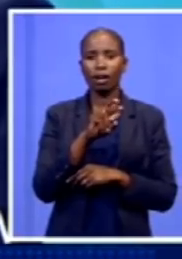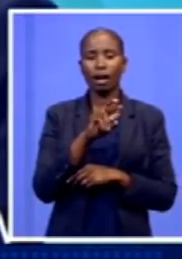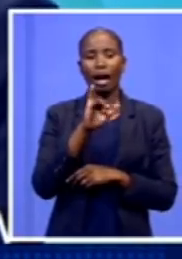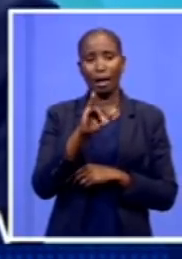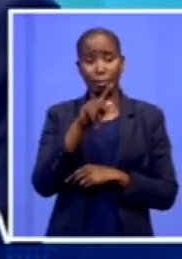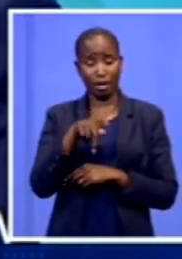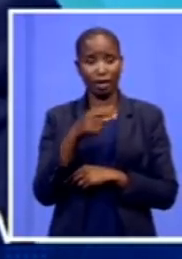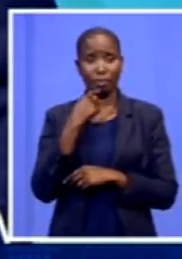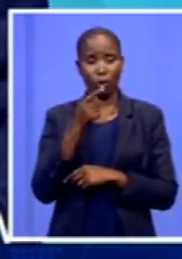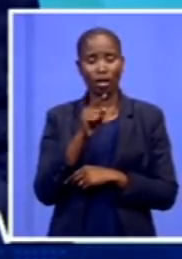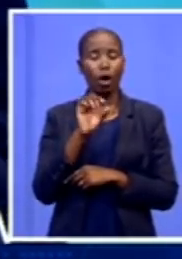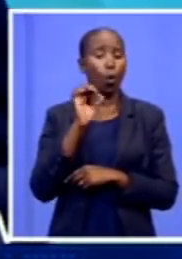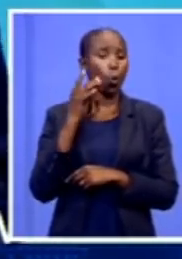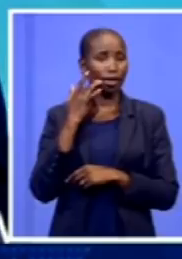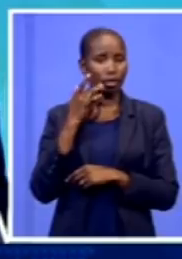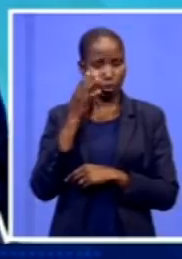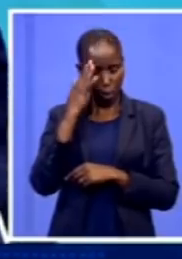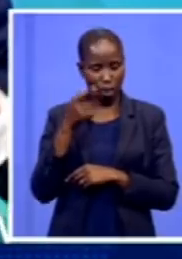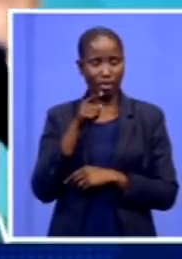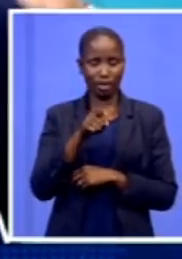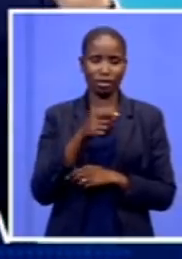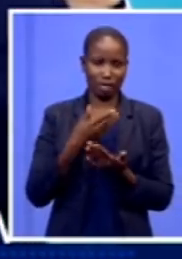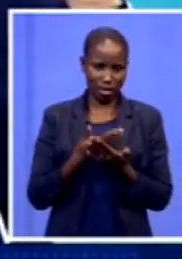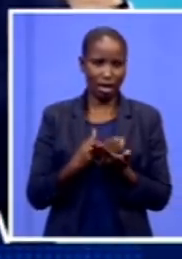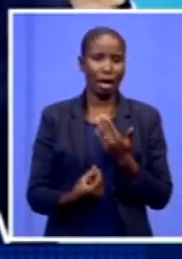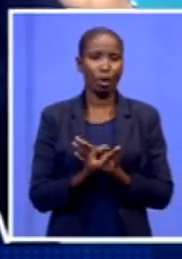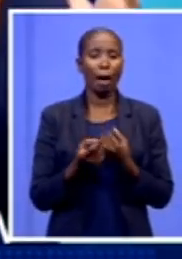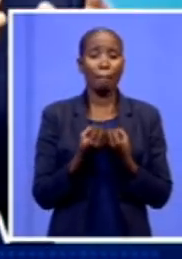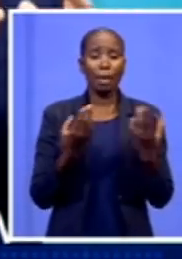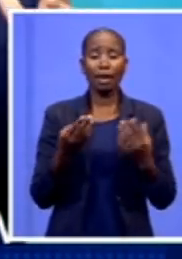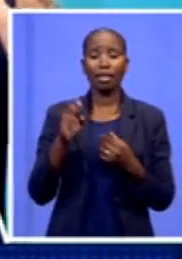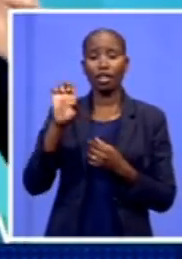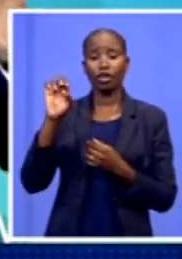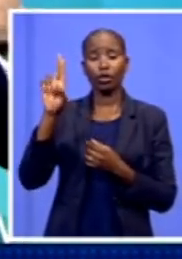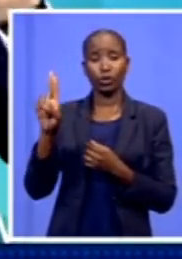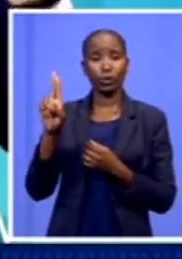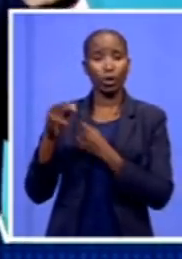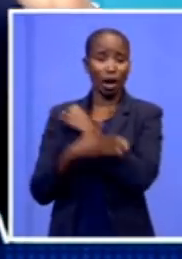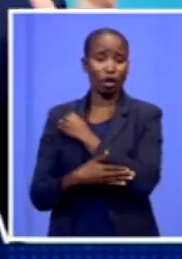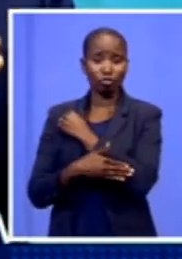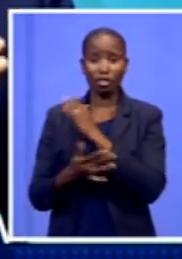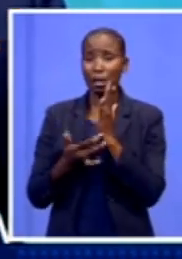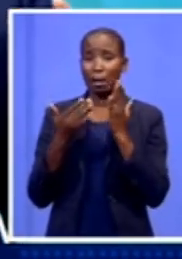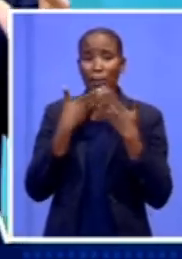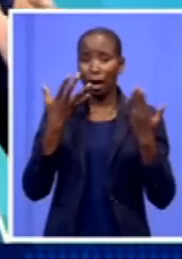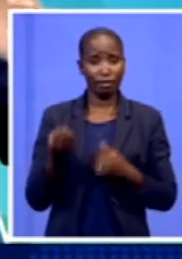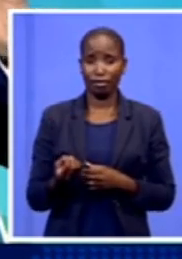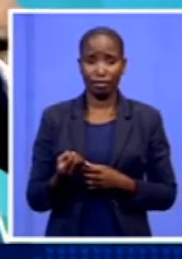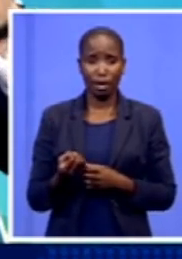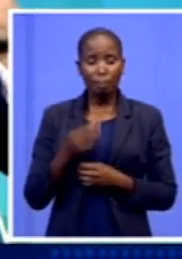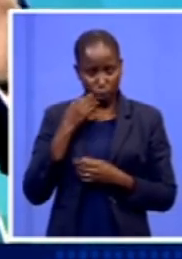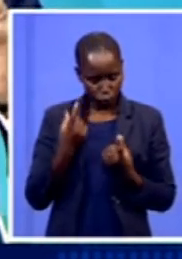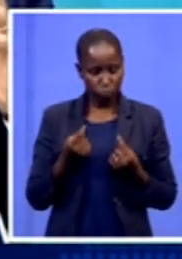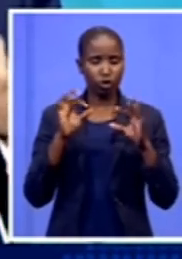sent. Many European countries don't have this technology, so we're doing this in the right order. We first